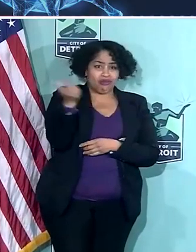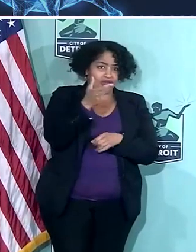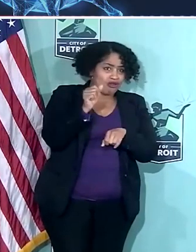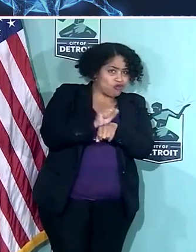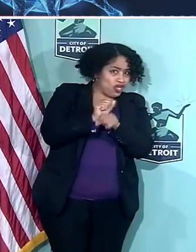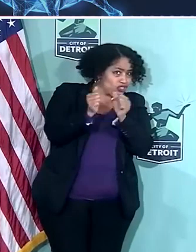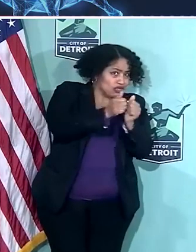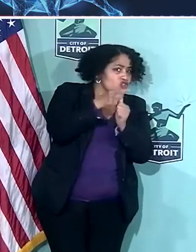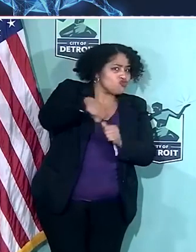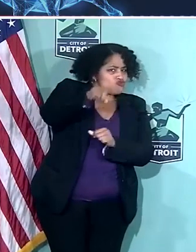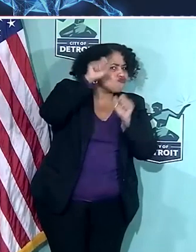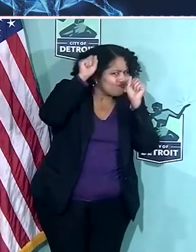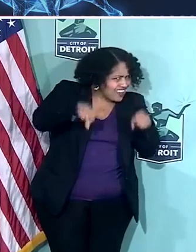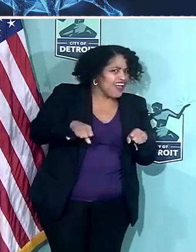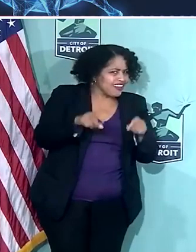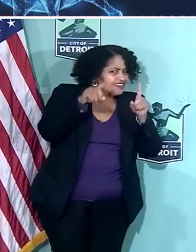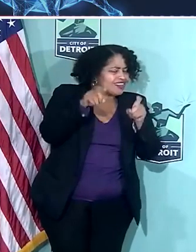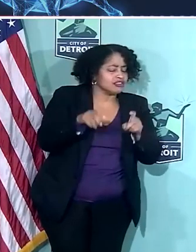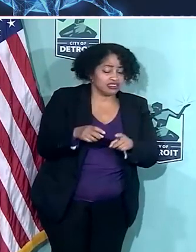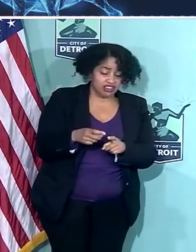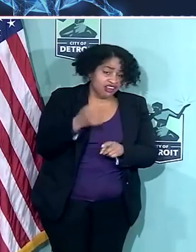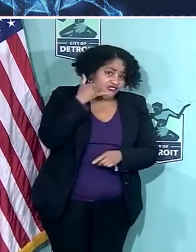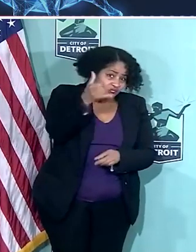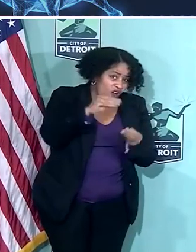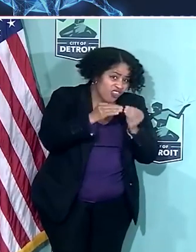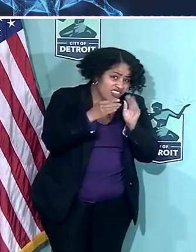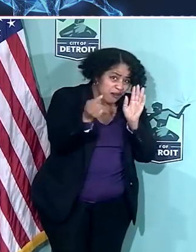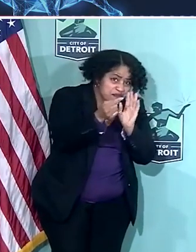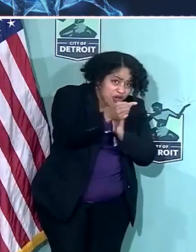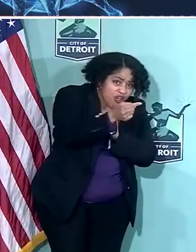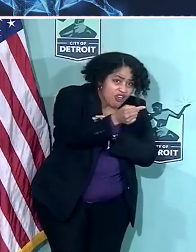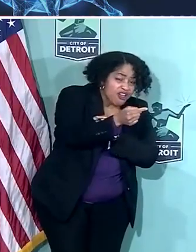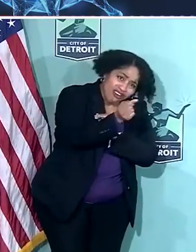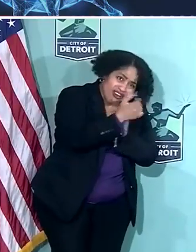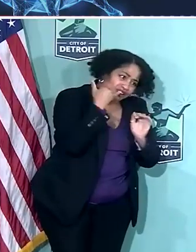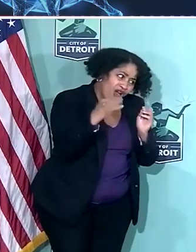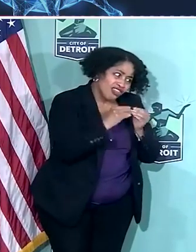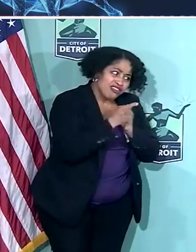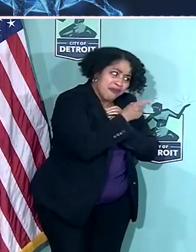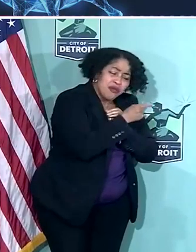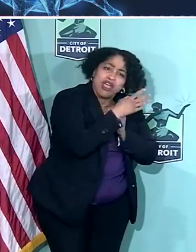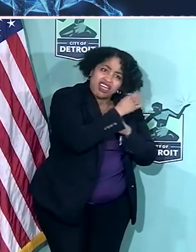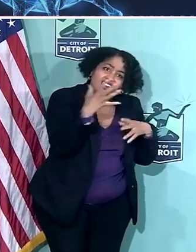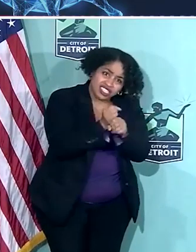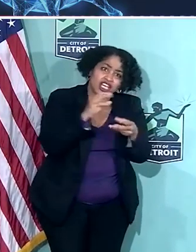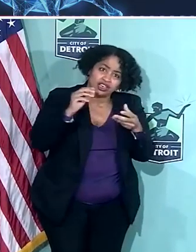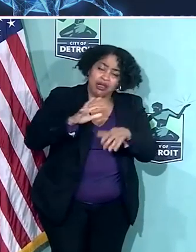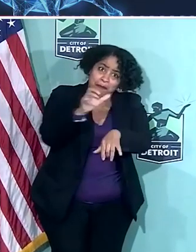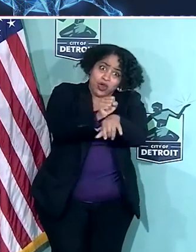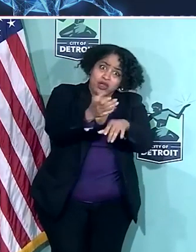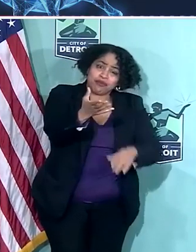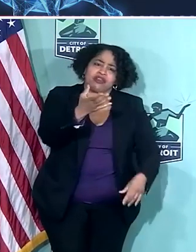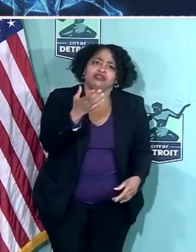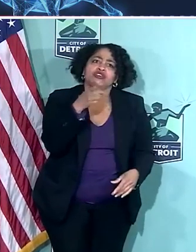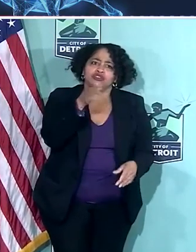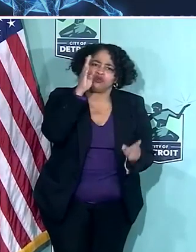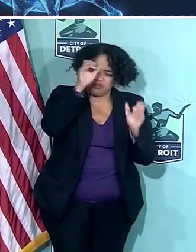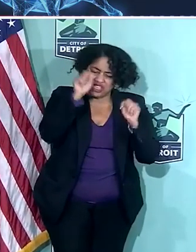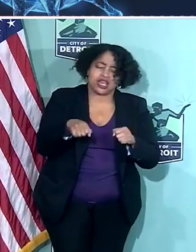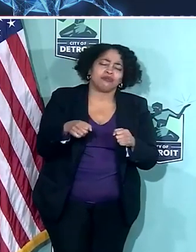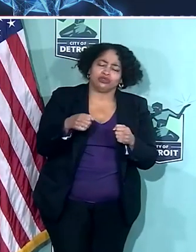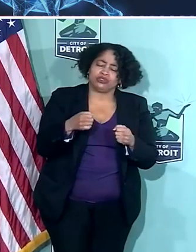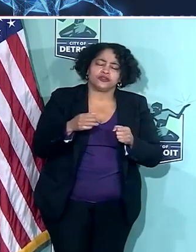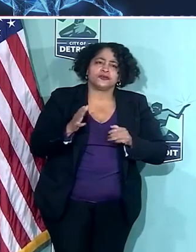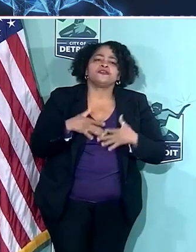you can get tested. Call this number, get an appointment, and you'll be able to ease any doubt that you